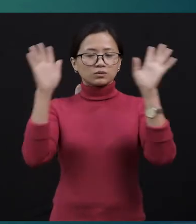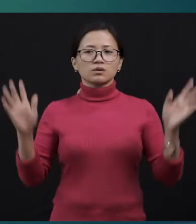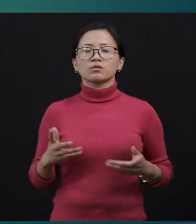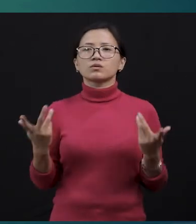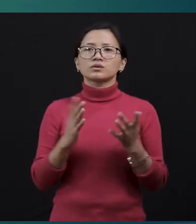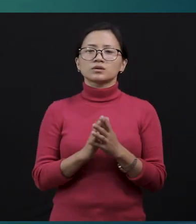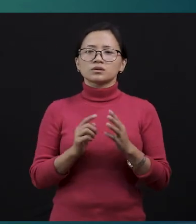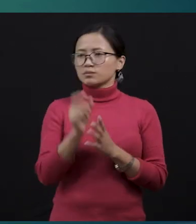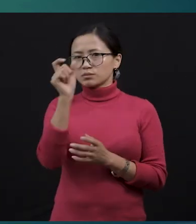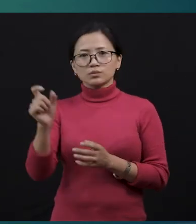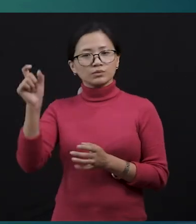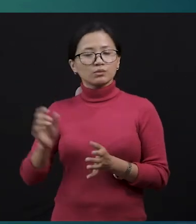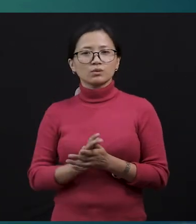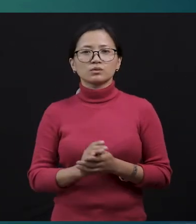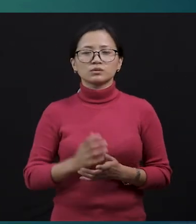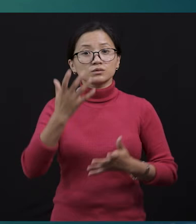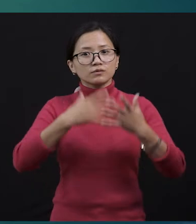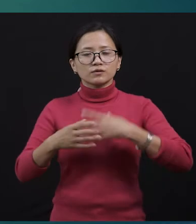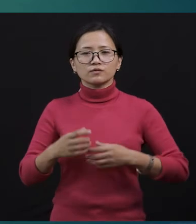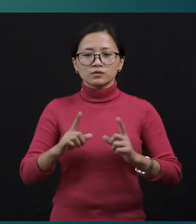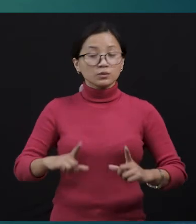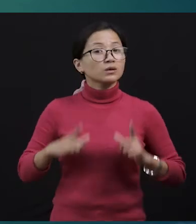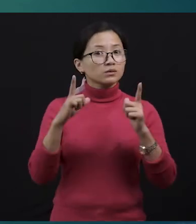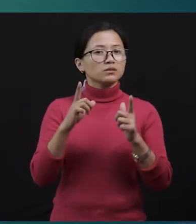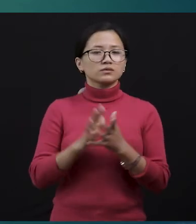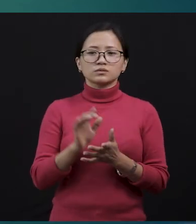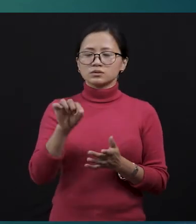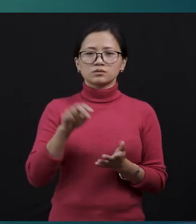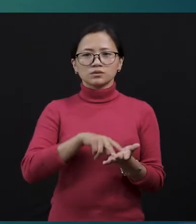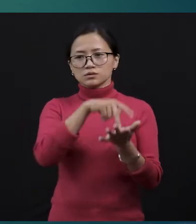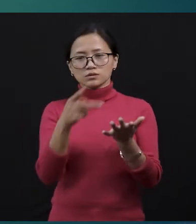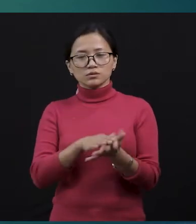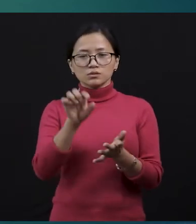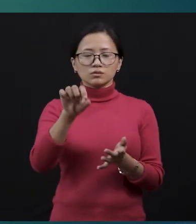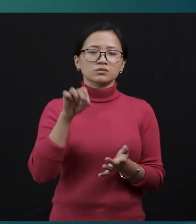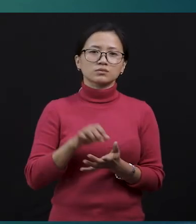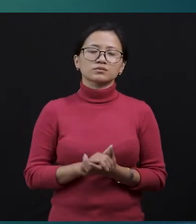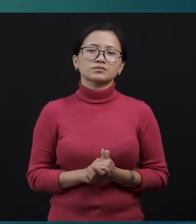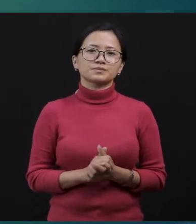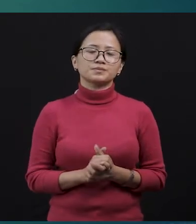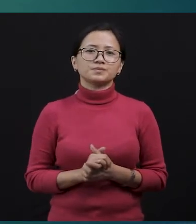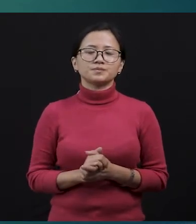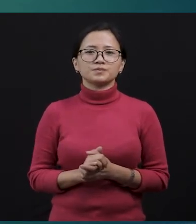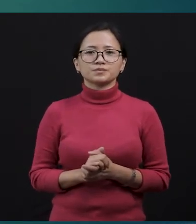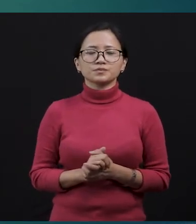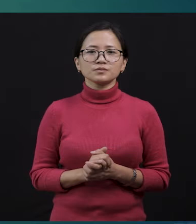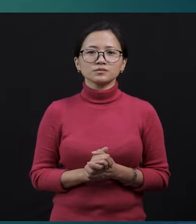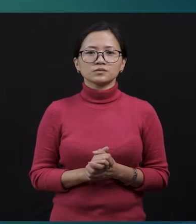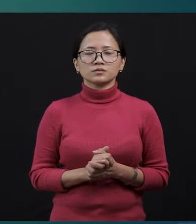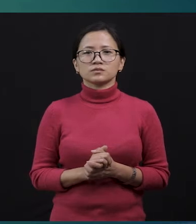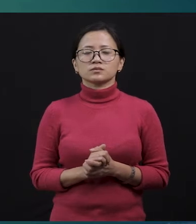survived or not. They know that there was an accident that took place. the accident had taken place, they saw that